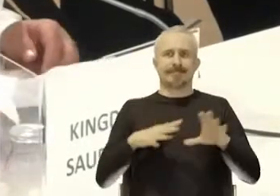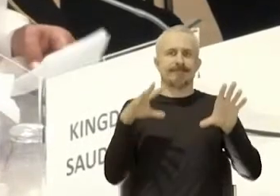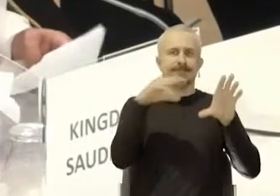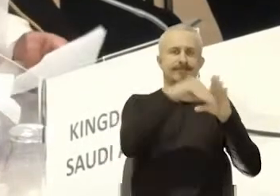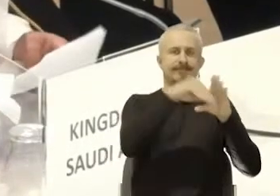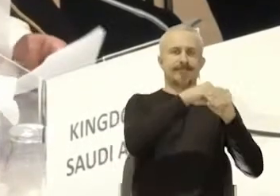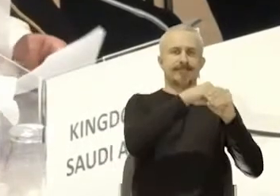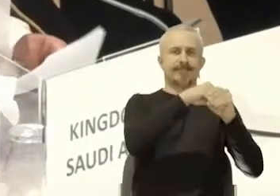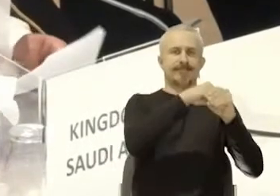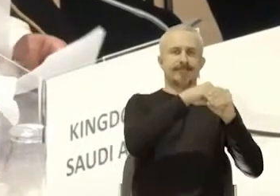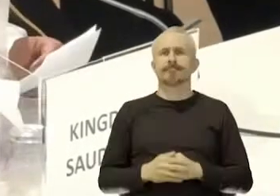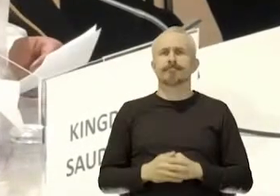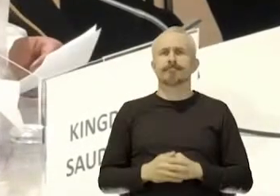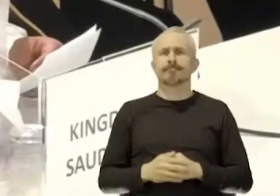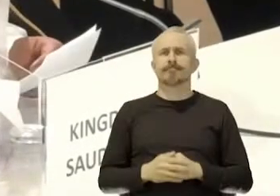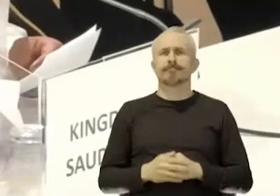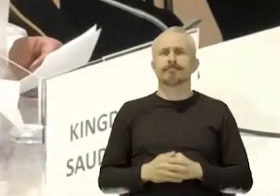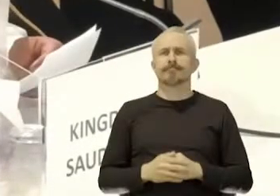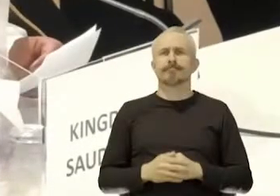This involves